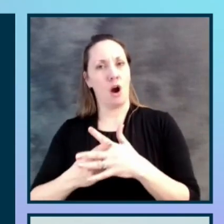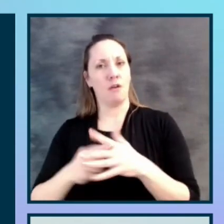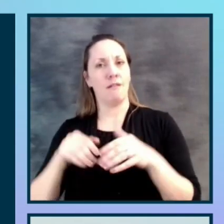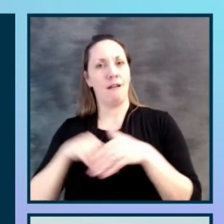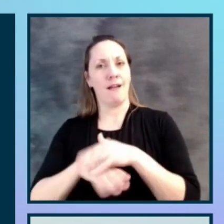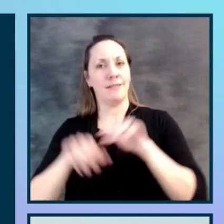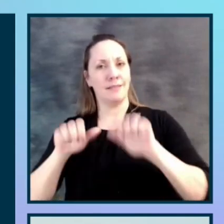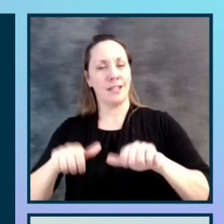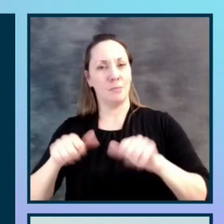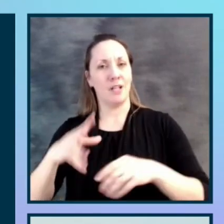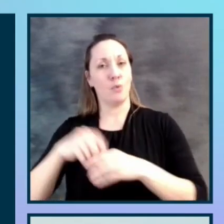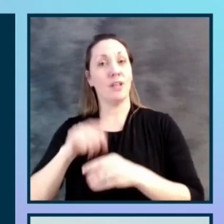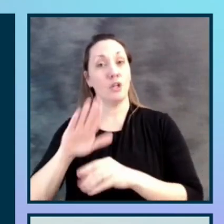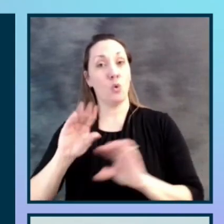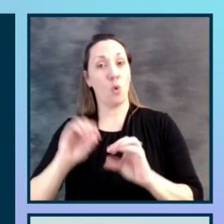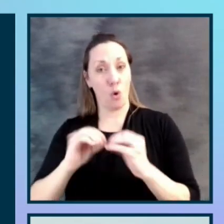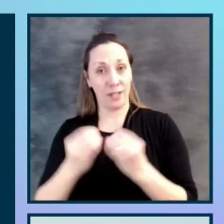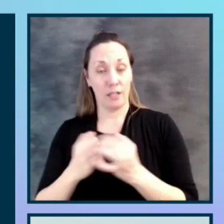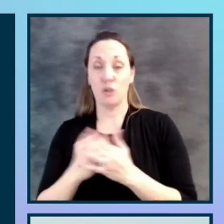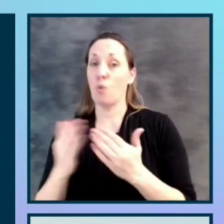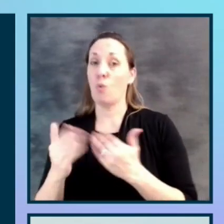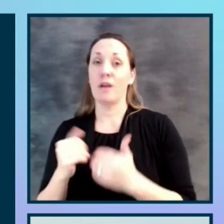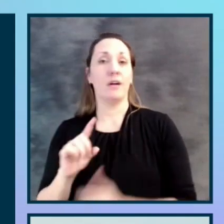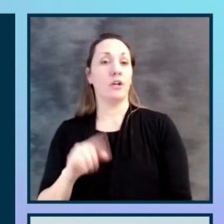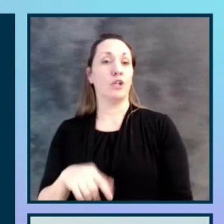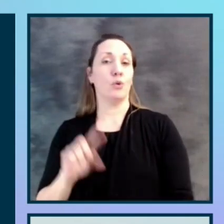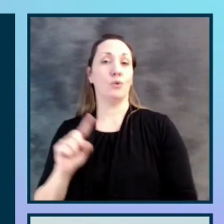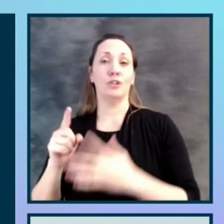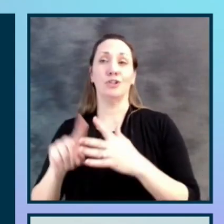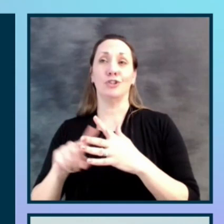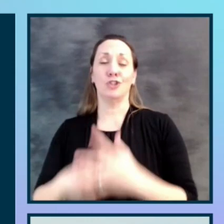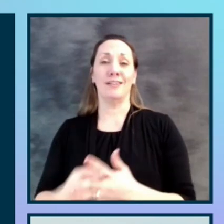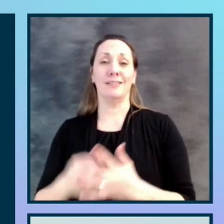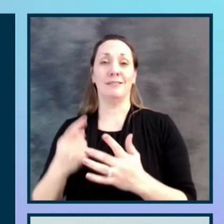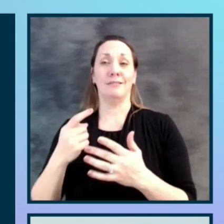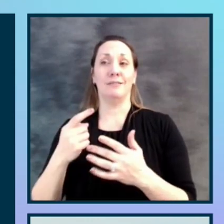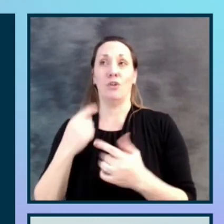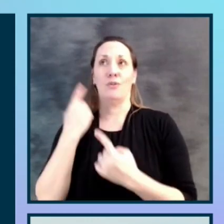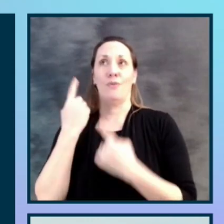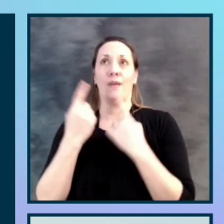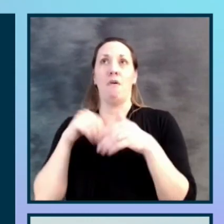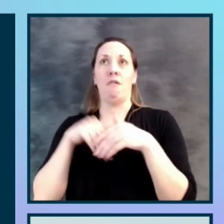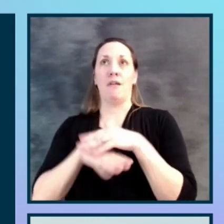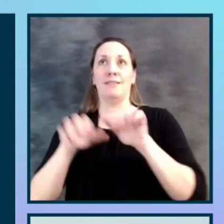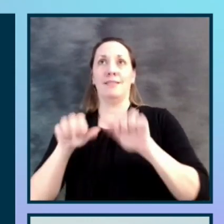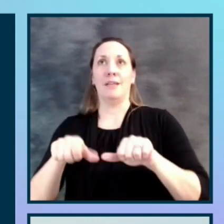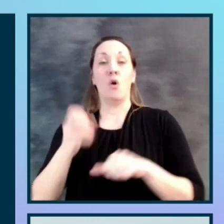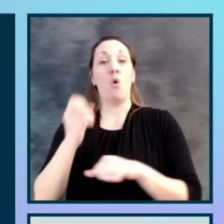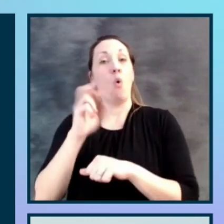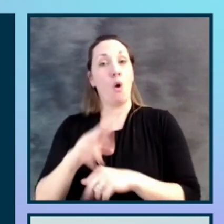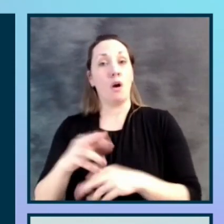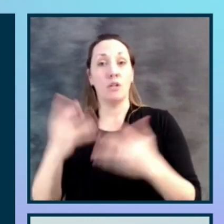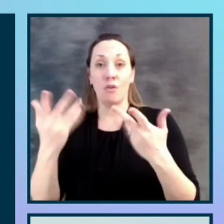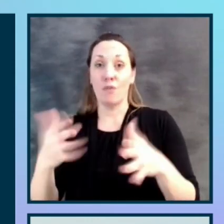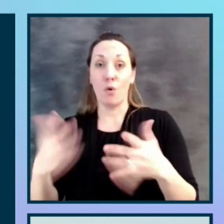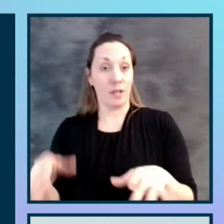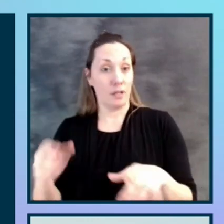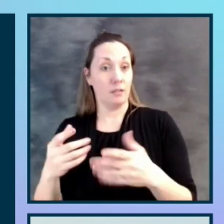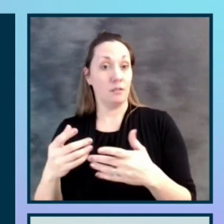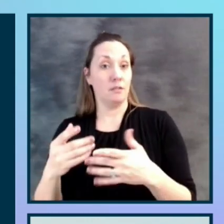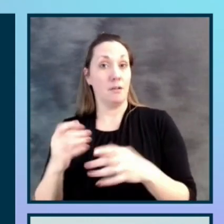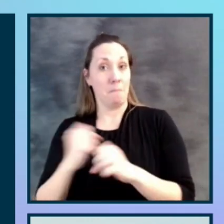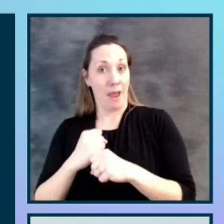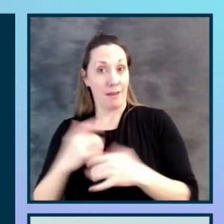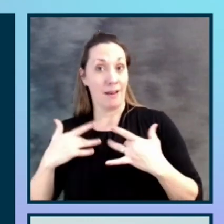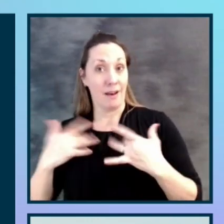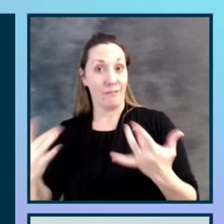organization. Whether you're just starting to think about accessibility or have already made a dent, these steps will help you